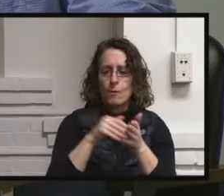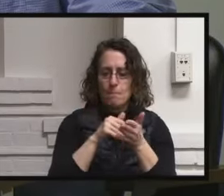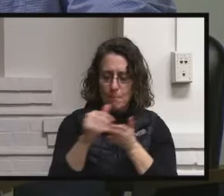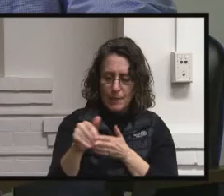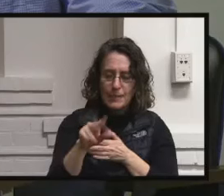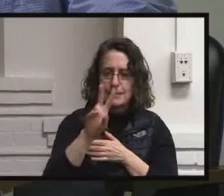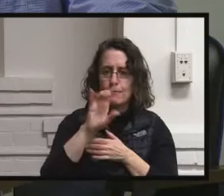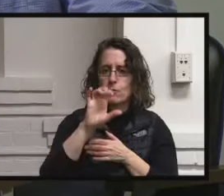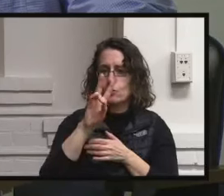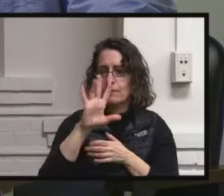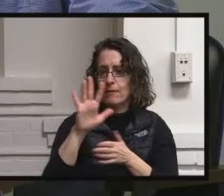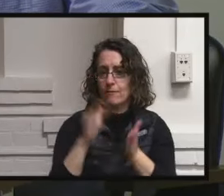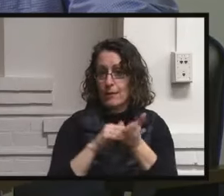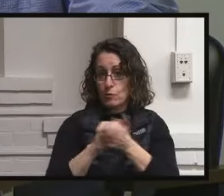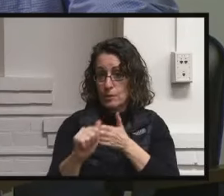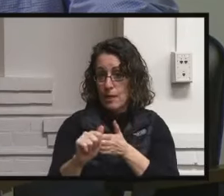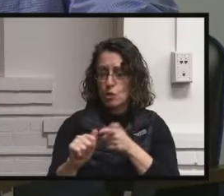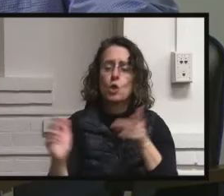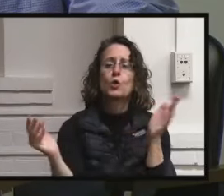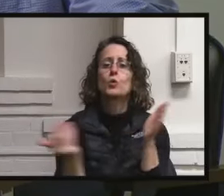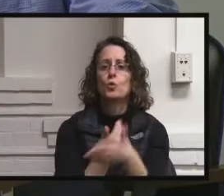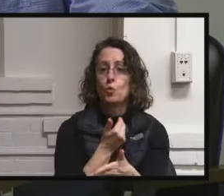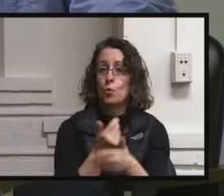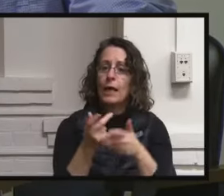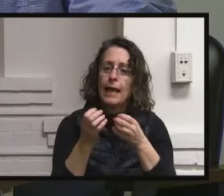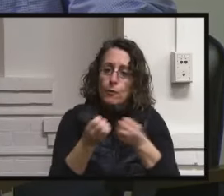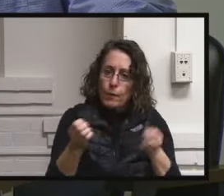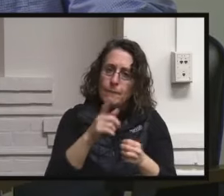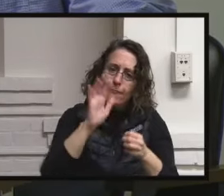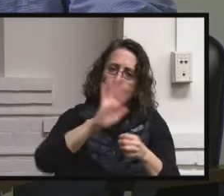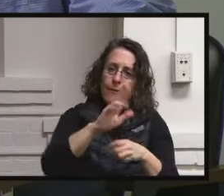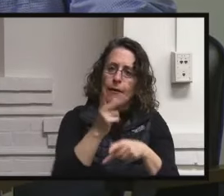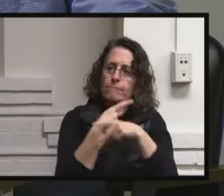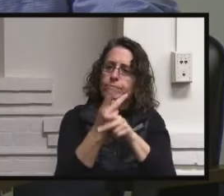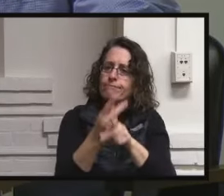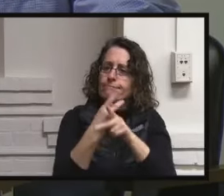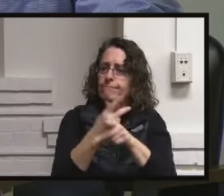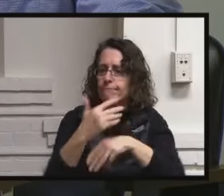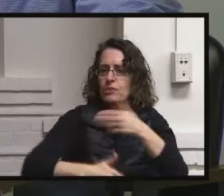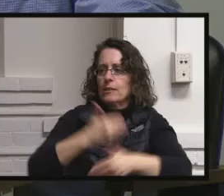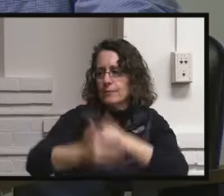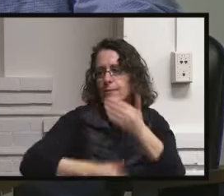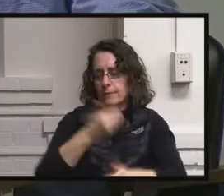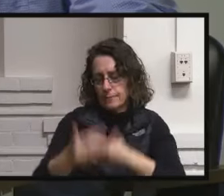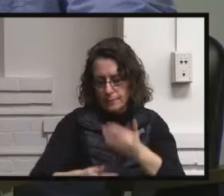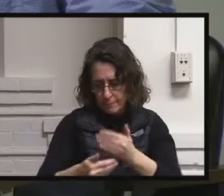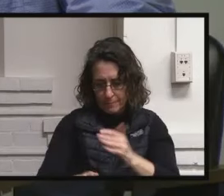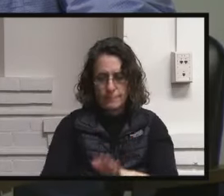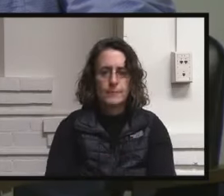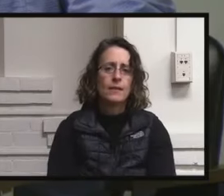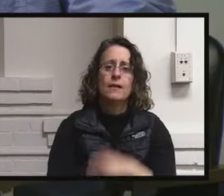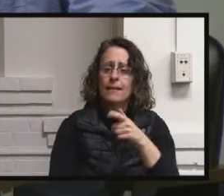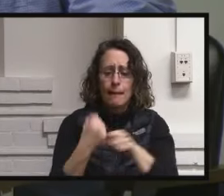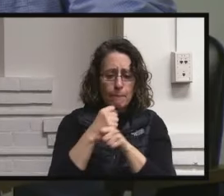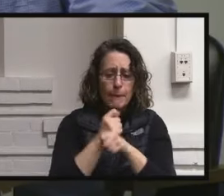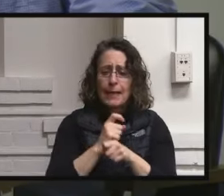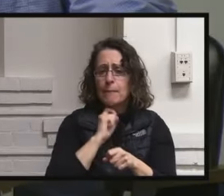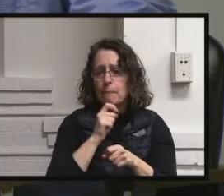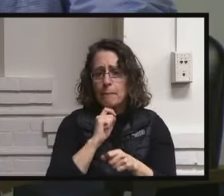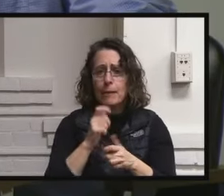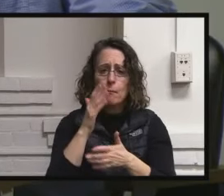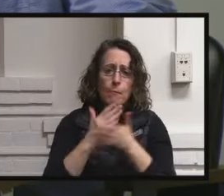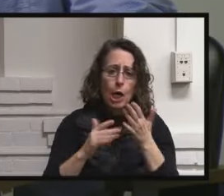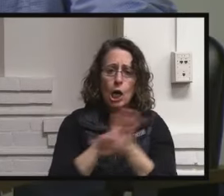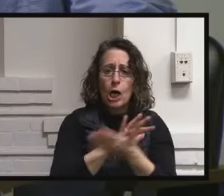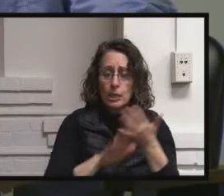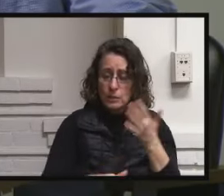$4,775,000 worth of new manufacturing equipment that GS Precision will use to make the parts that they make and create the jobs